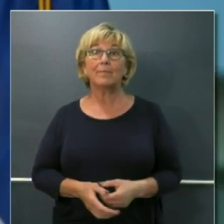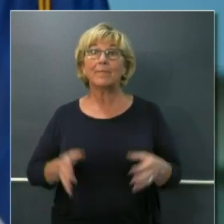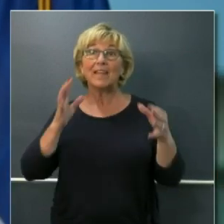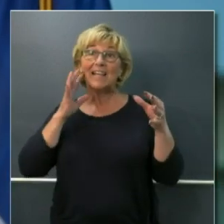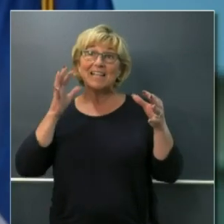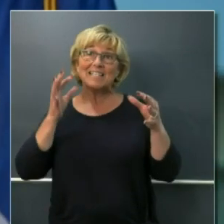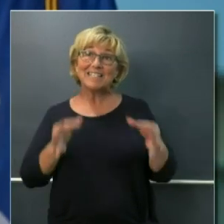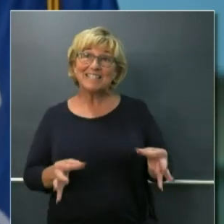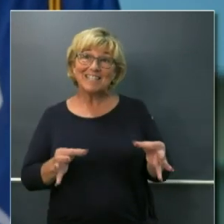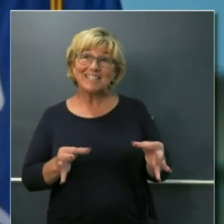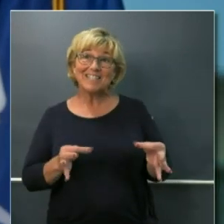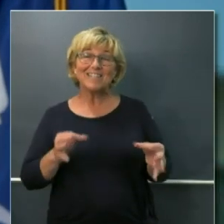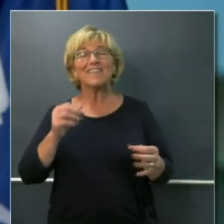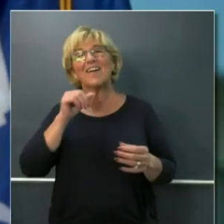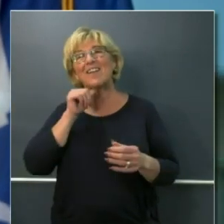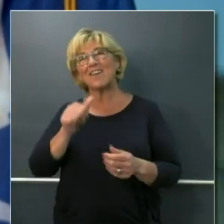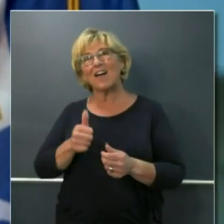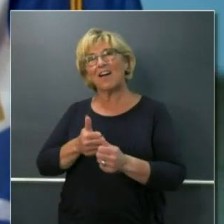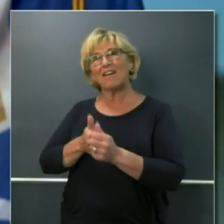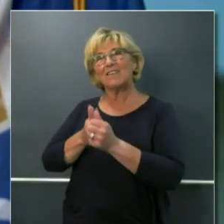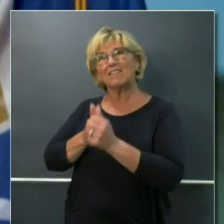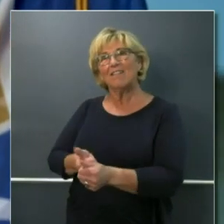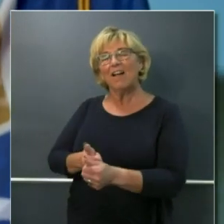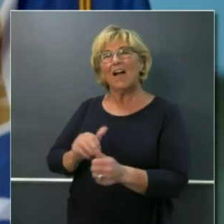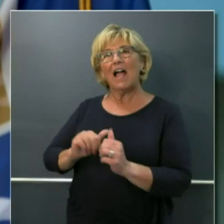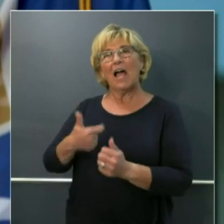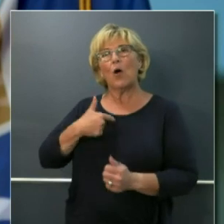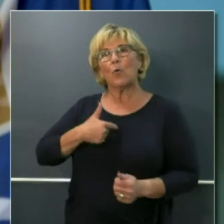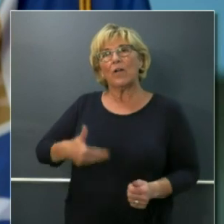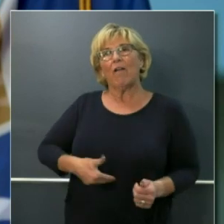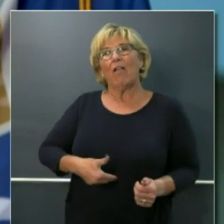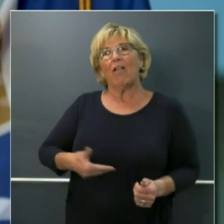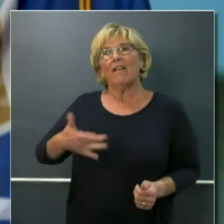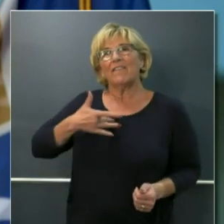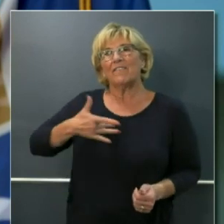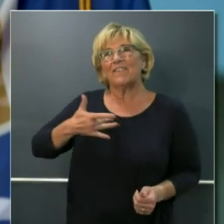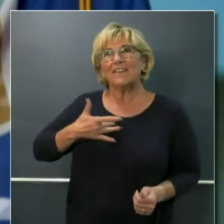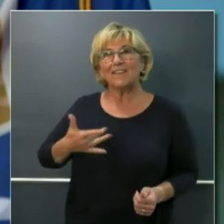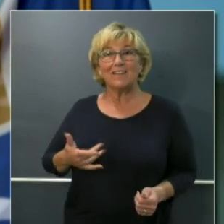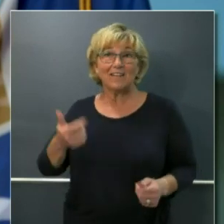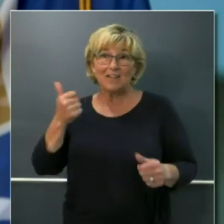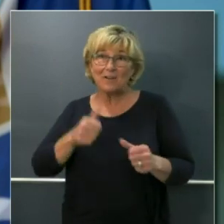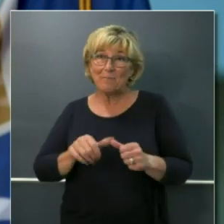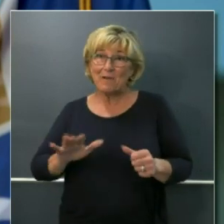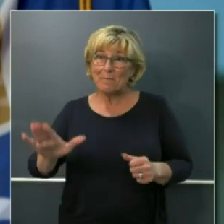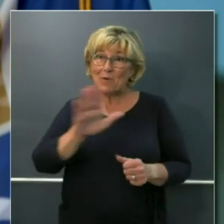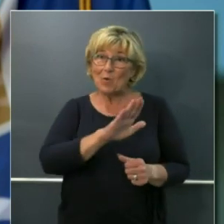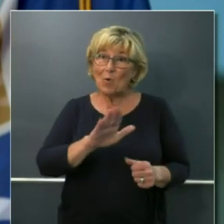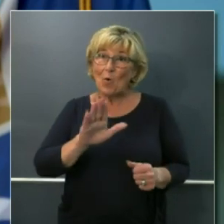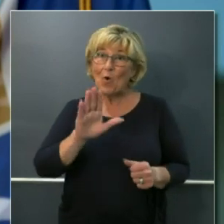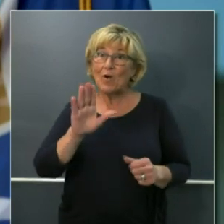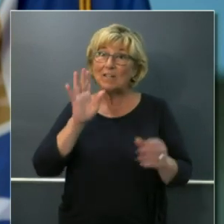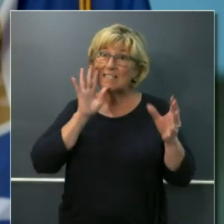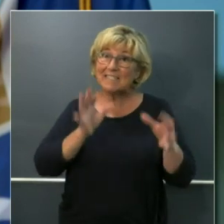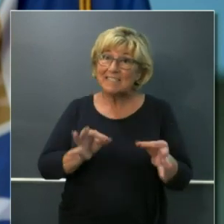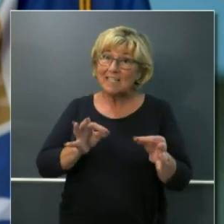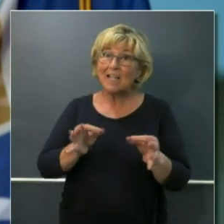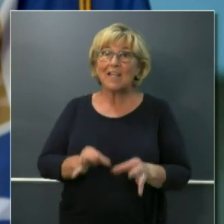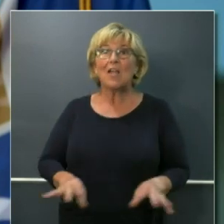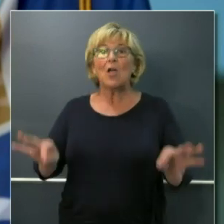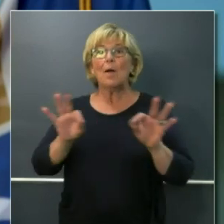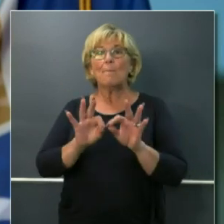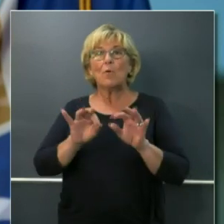Decisions, not conditions, again, determine our fate and future. And that's why I just want to remind everybody of their own individual decisions, importance of